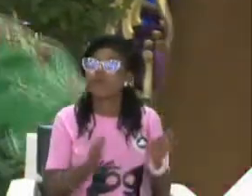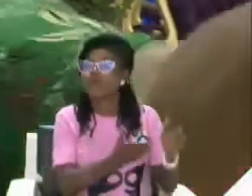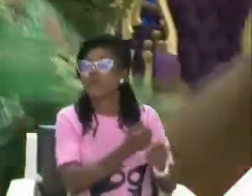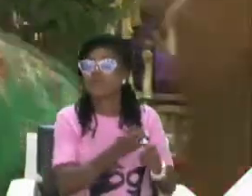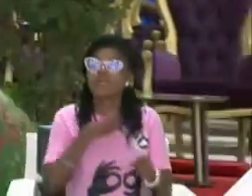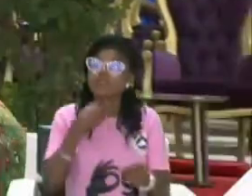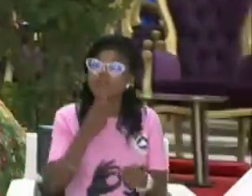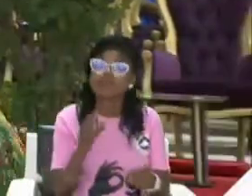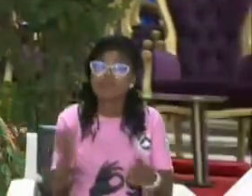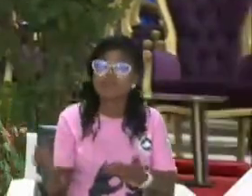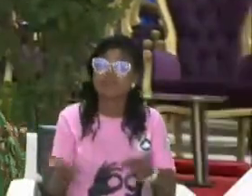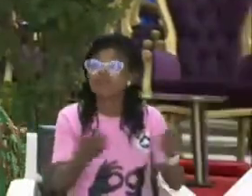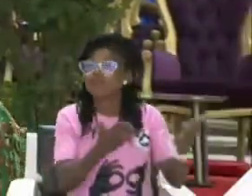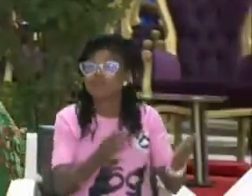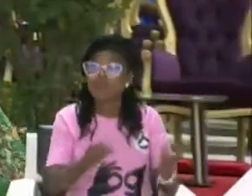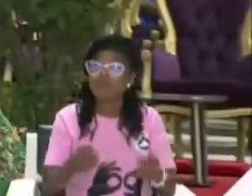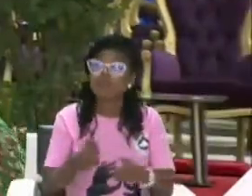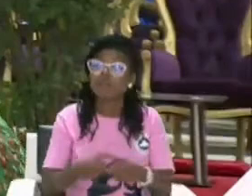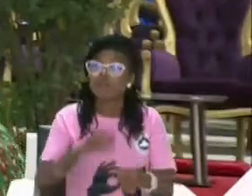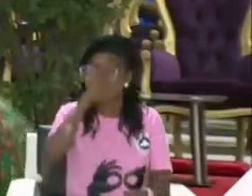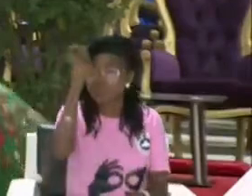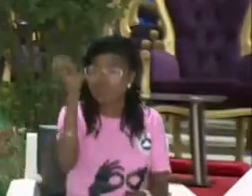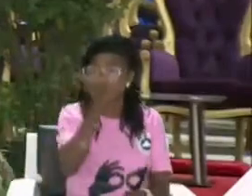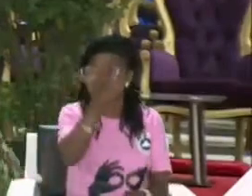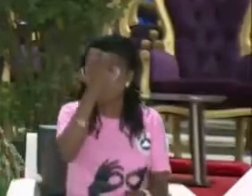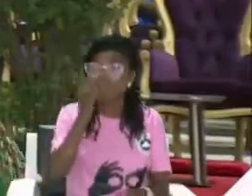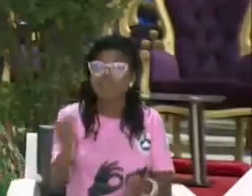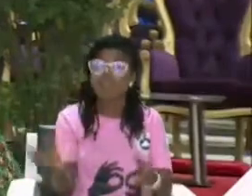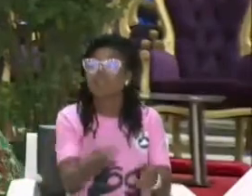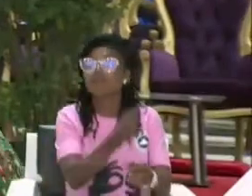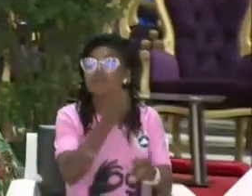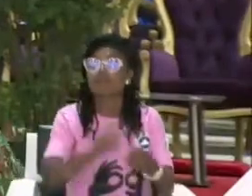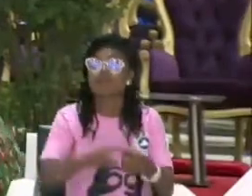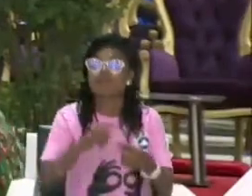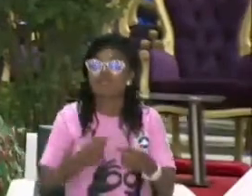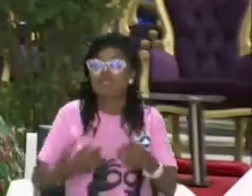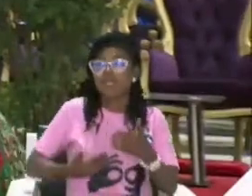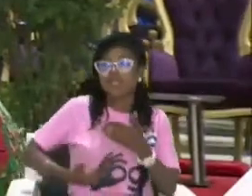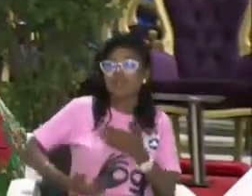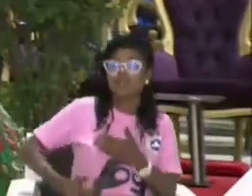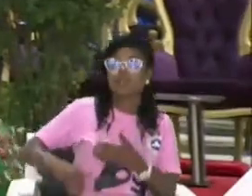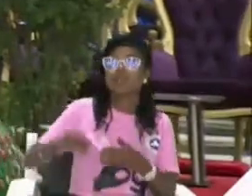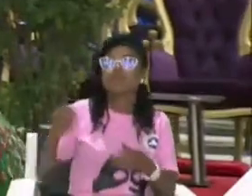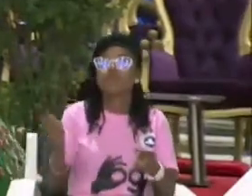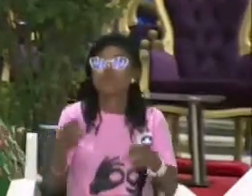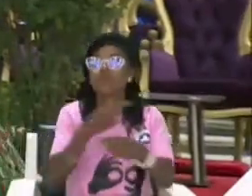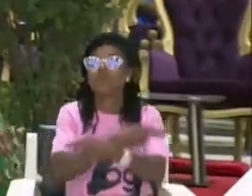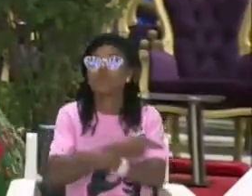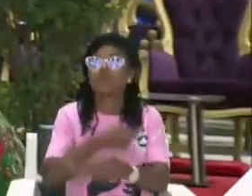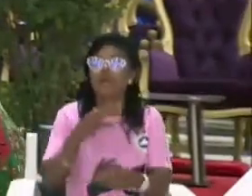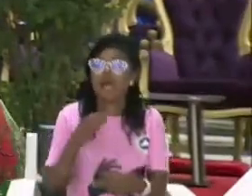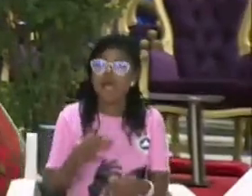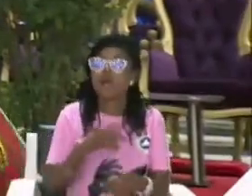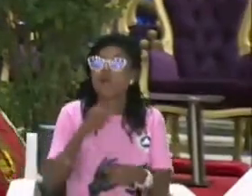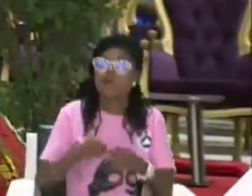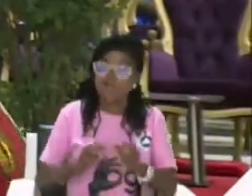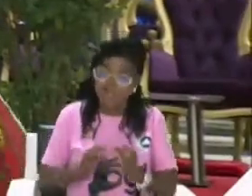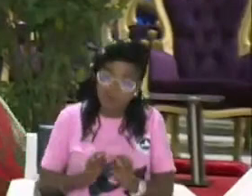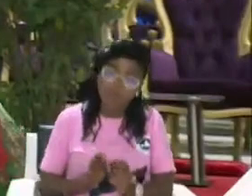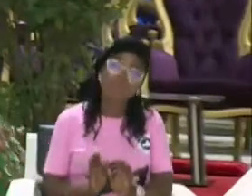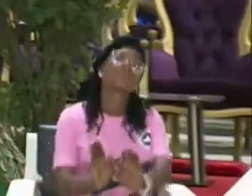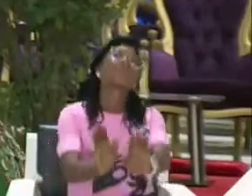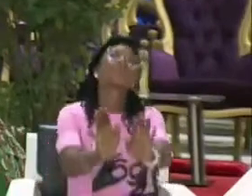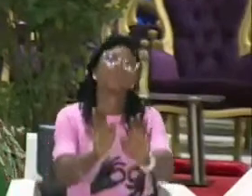they were rushing me to the theater. They took me to the delivery room. The doctor said, madam, push. The head of your baby is out. I said, doctor,